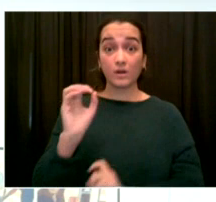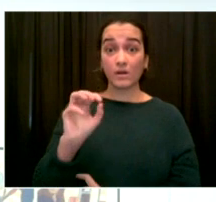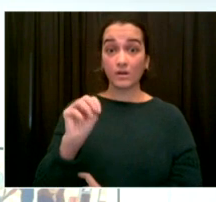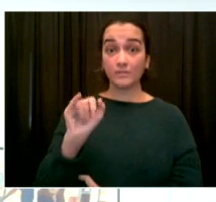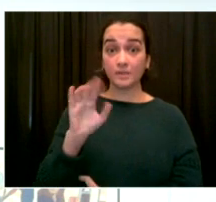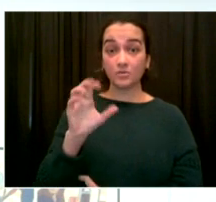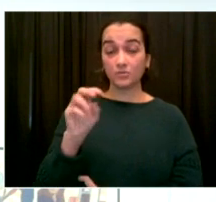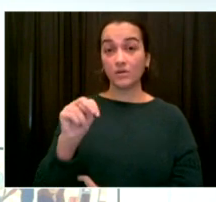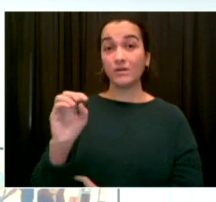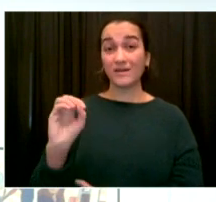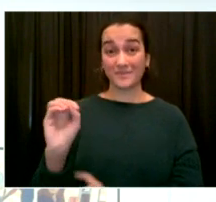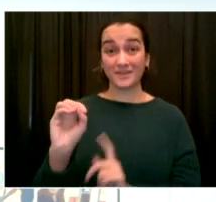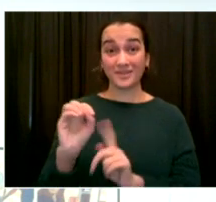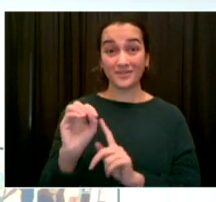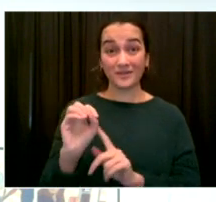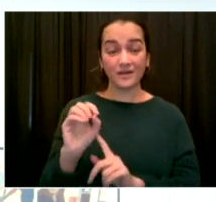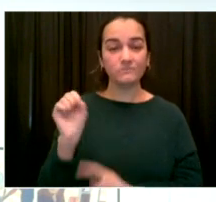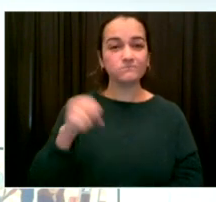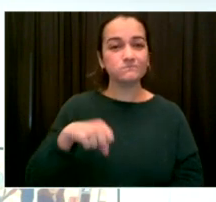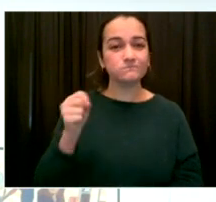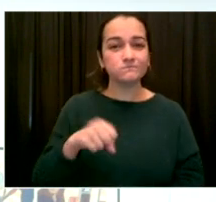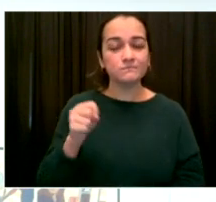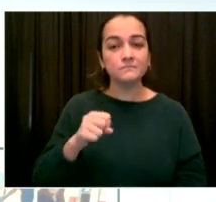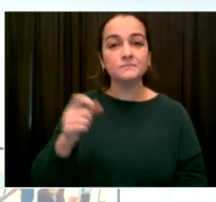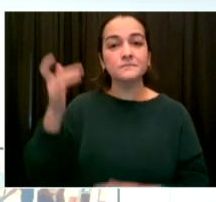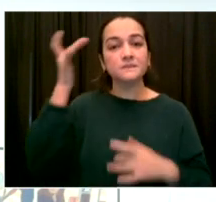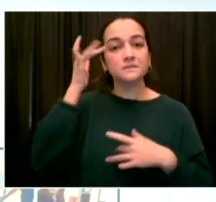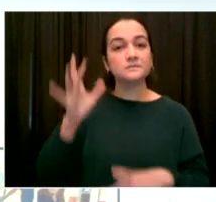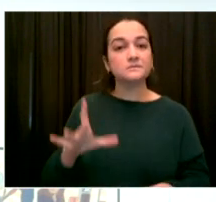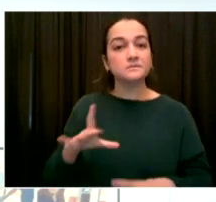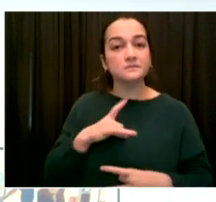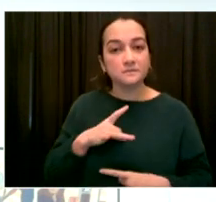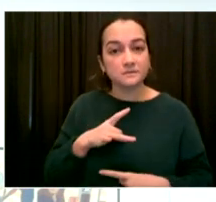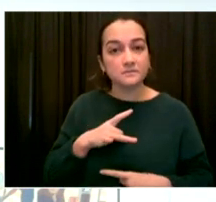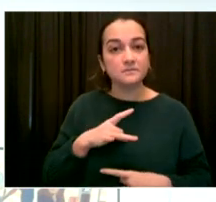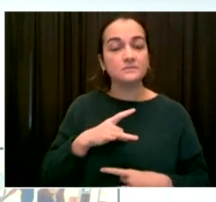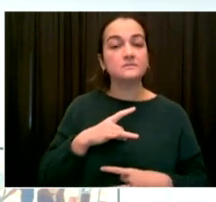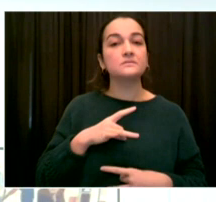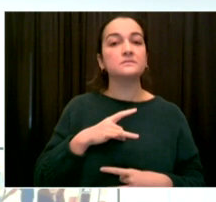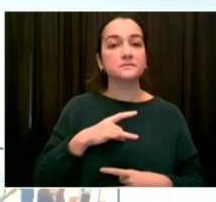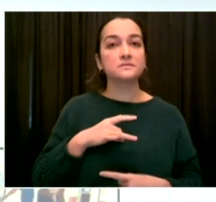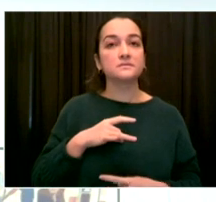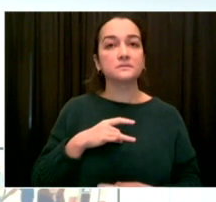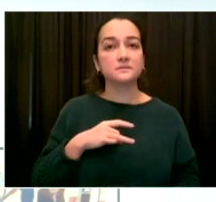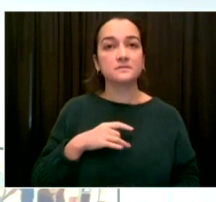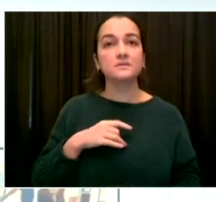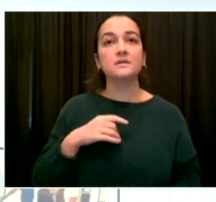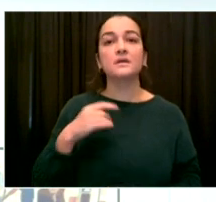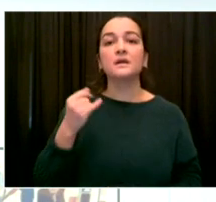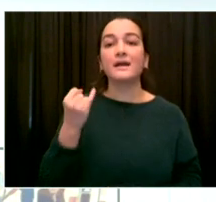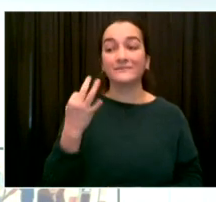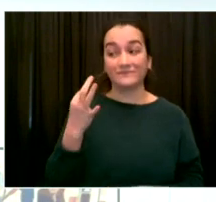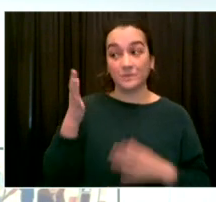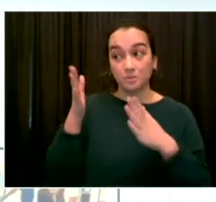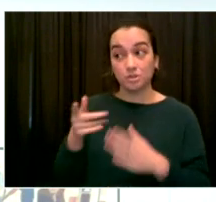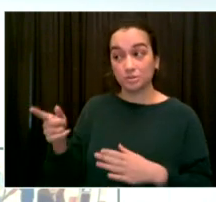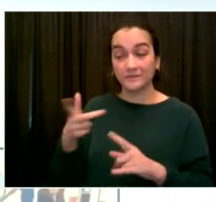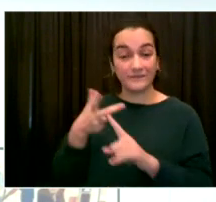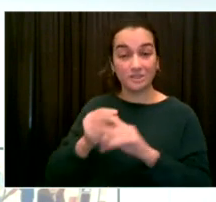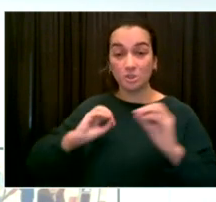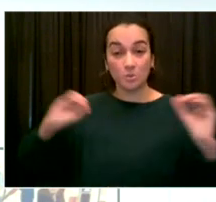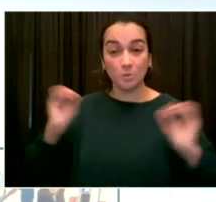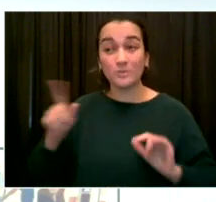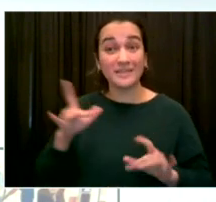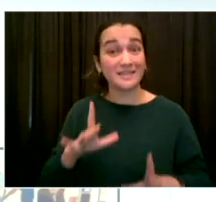unvaccinated people compared to vaccinated people. For cases, it was on the order of 7 times as high for